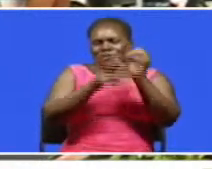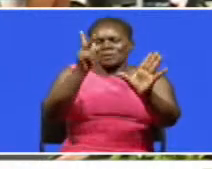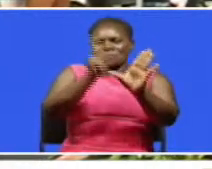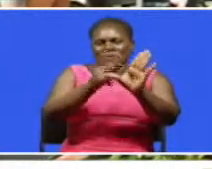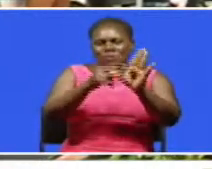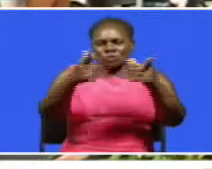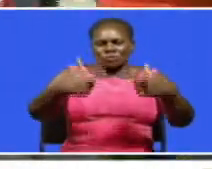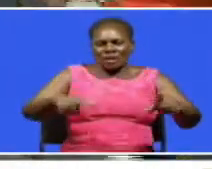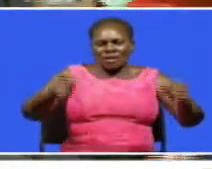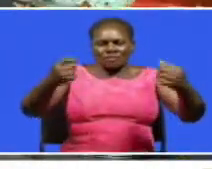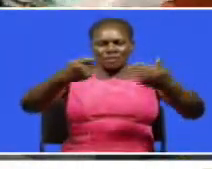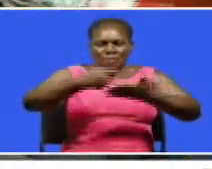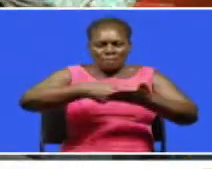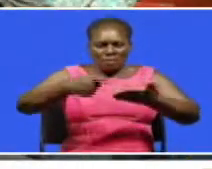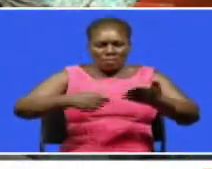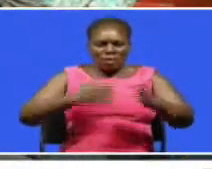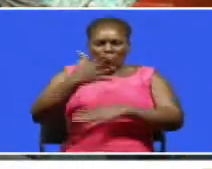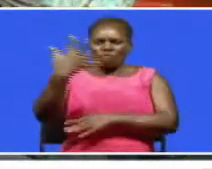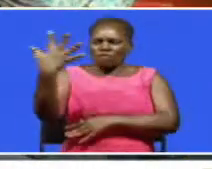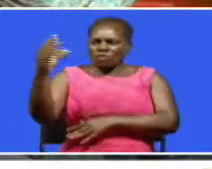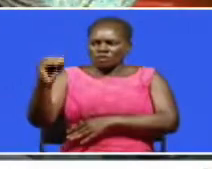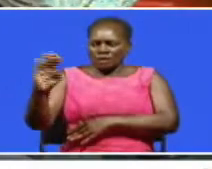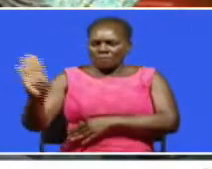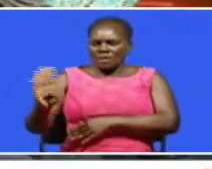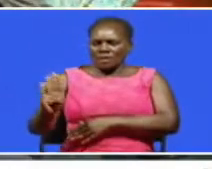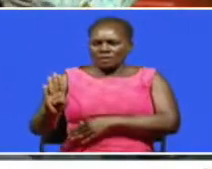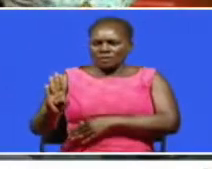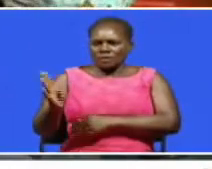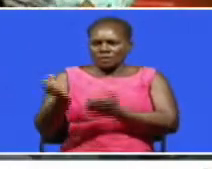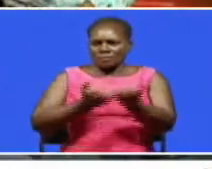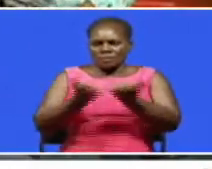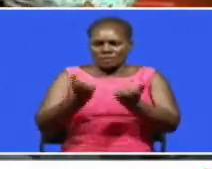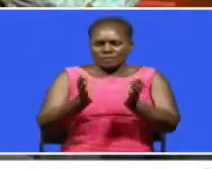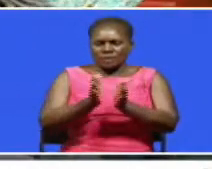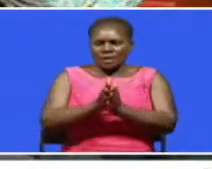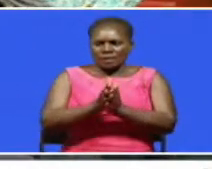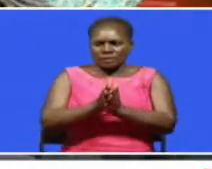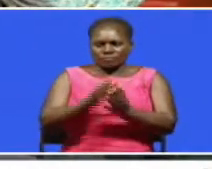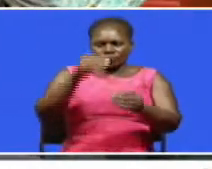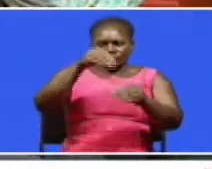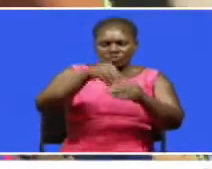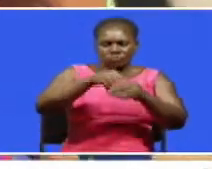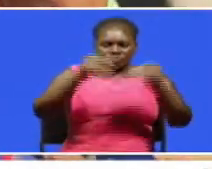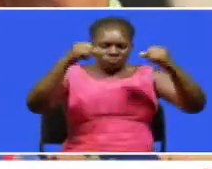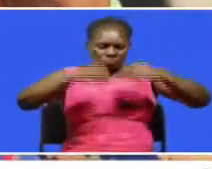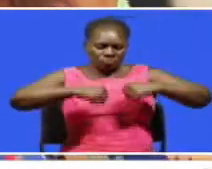for the signing of over $40 billion in trade and investment